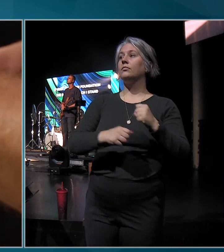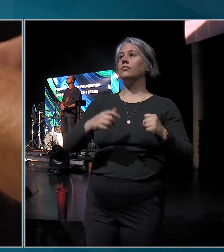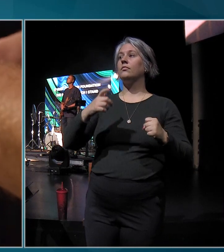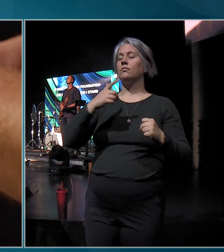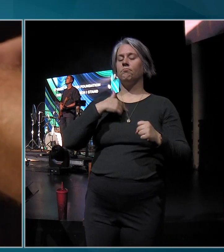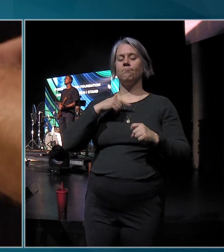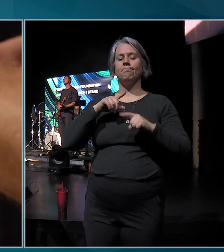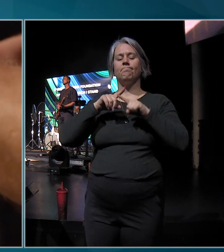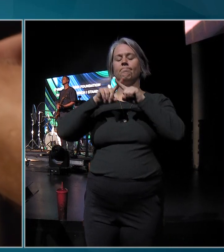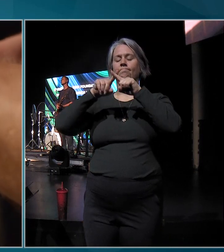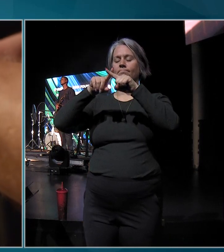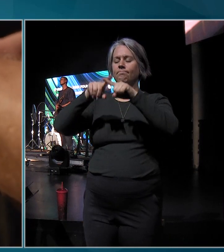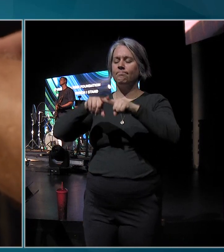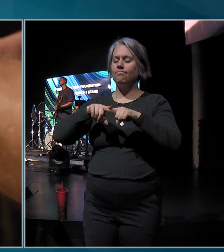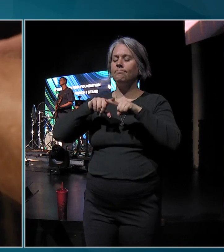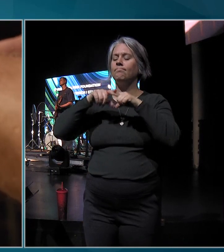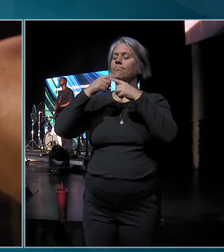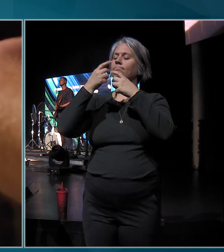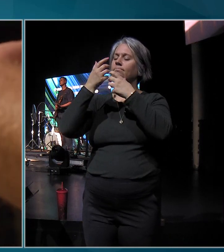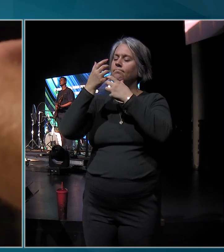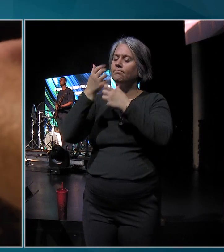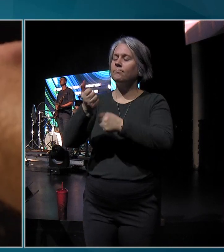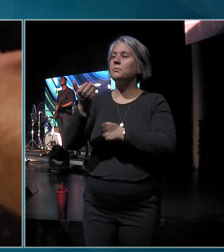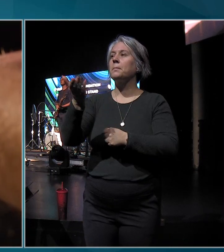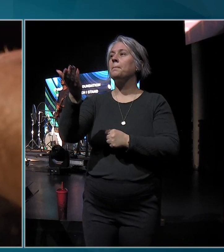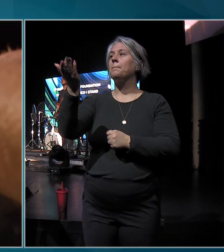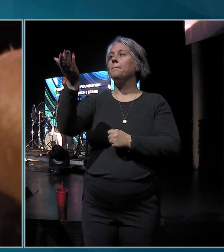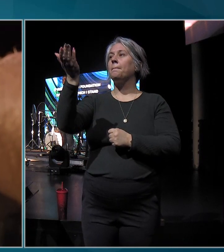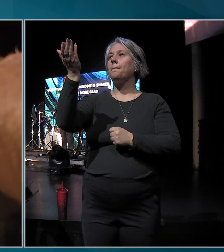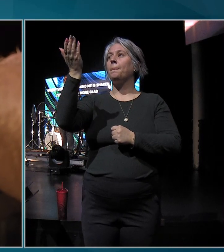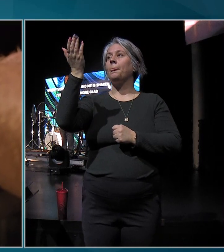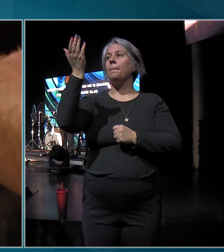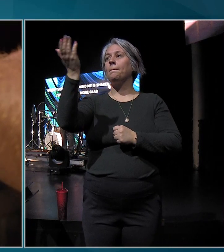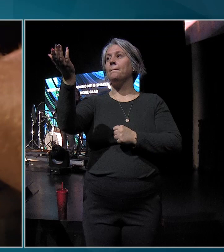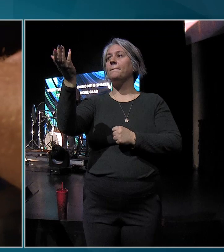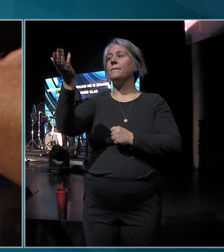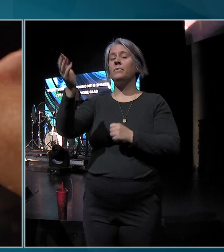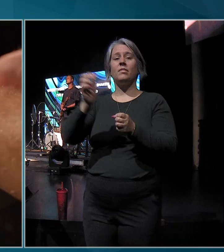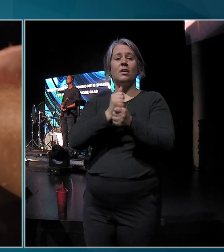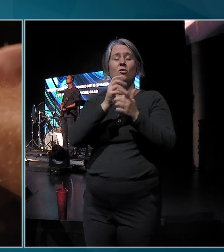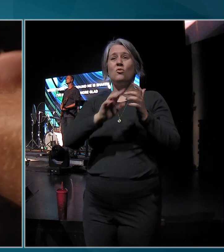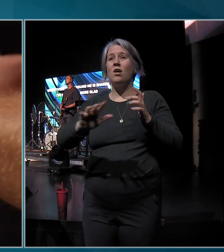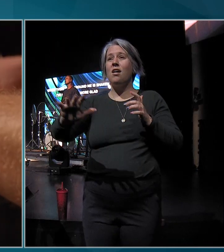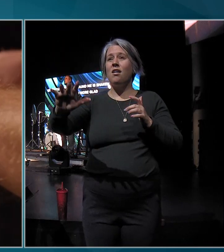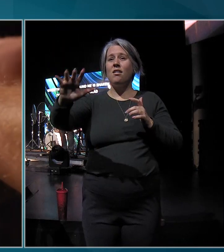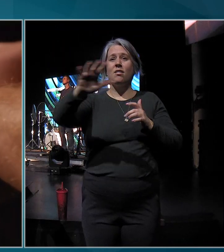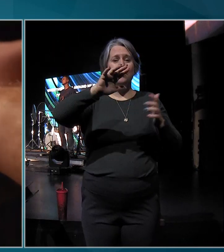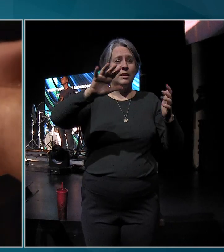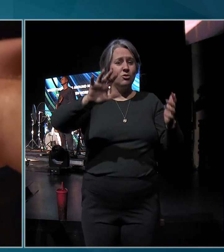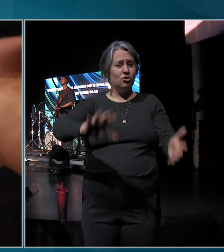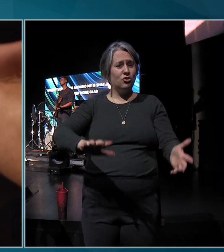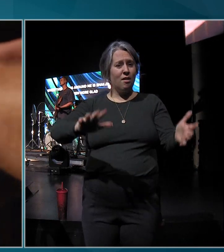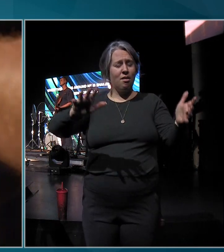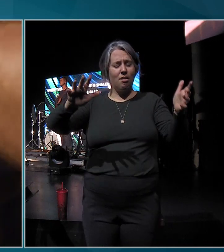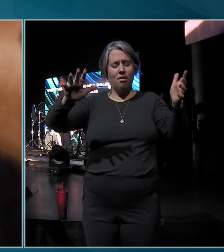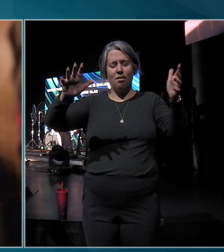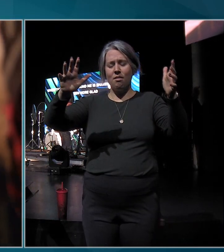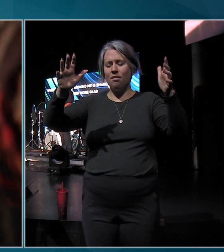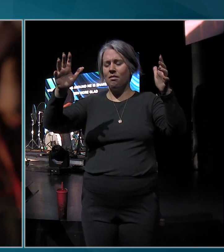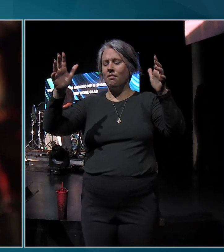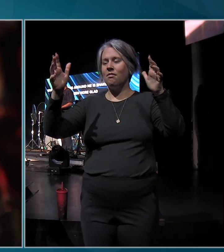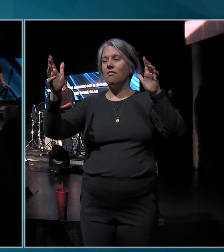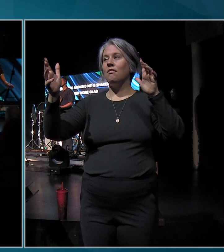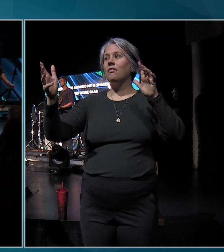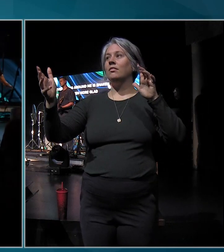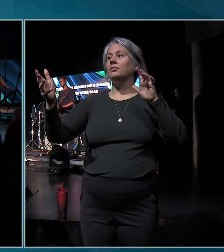He's the rock on which I stand. When everything around me is